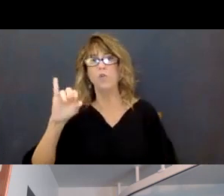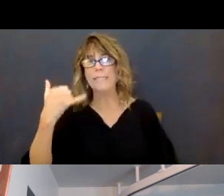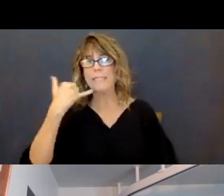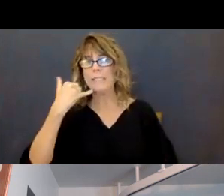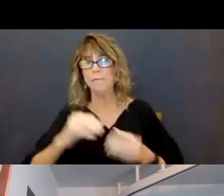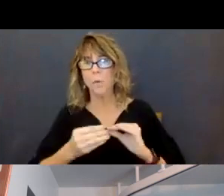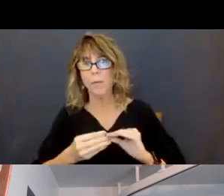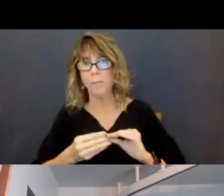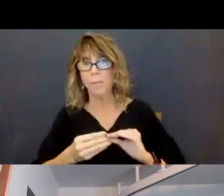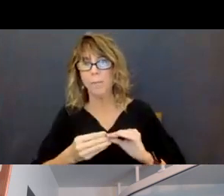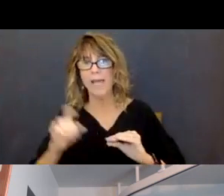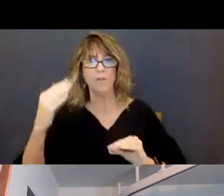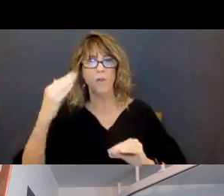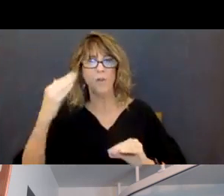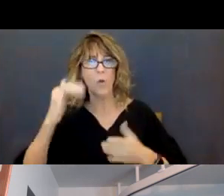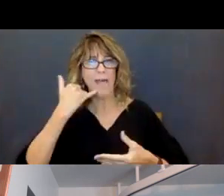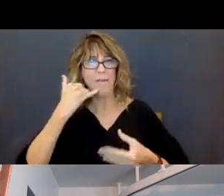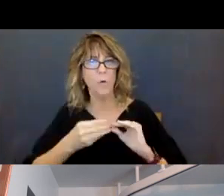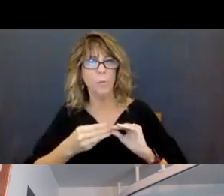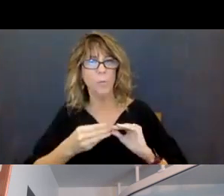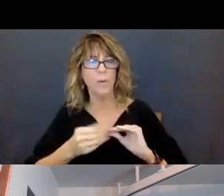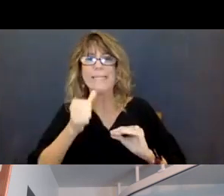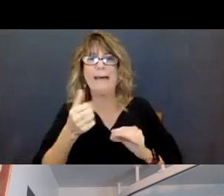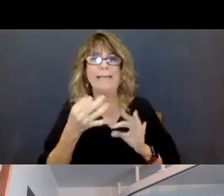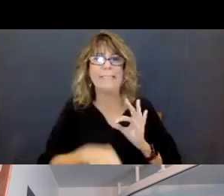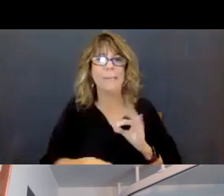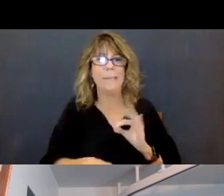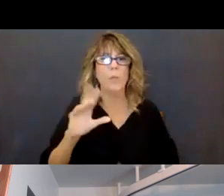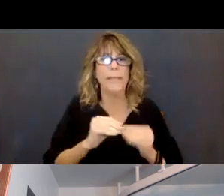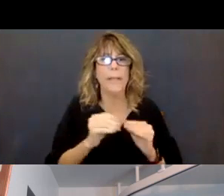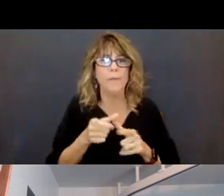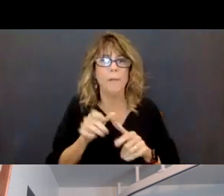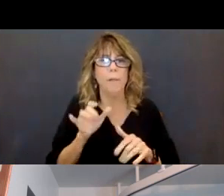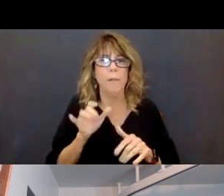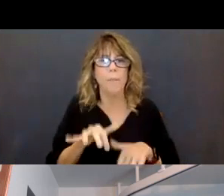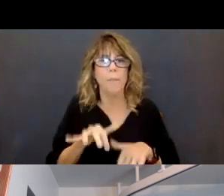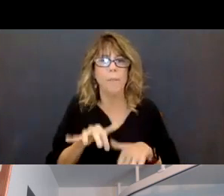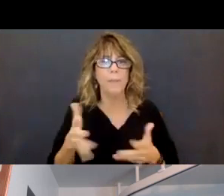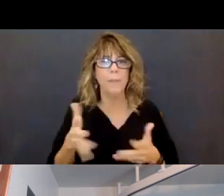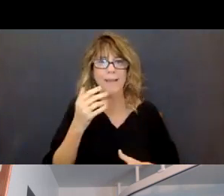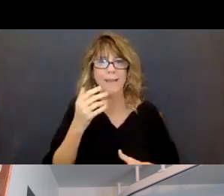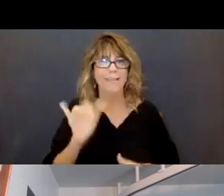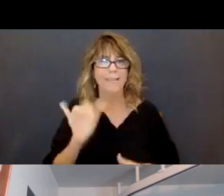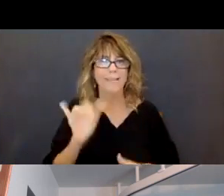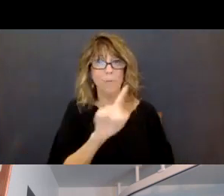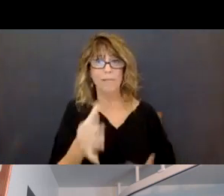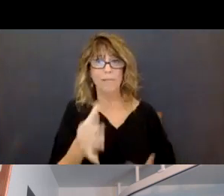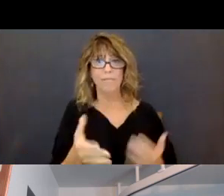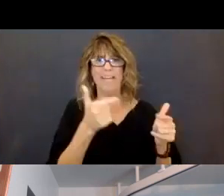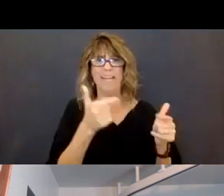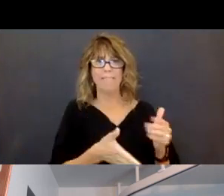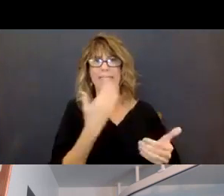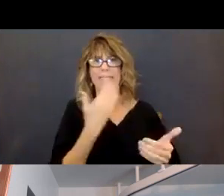what the phone number is, because it's not a simple three-digit number like 911. So